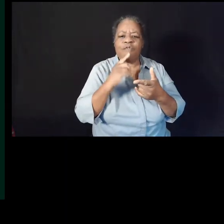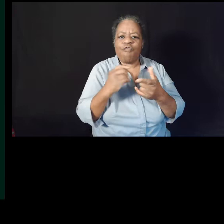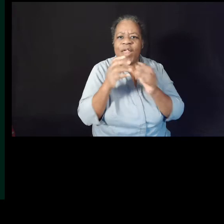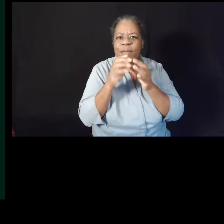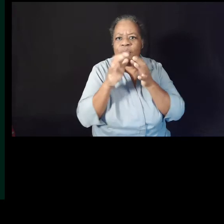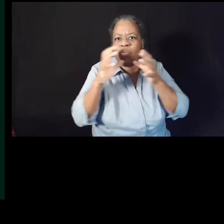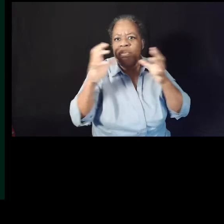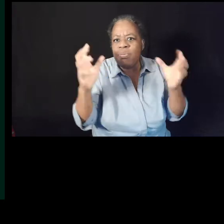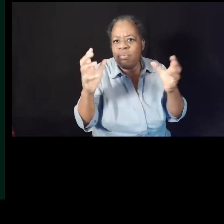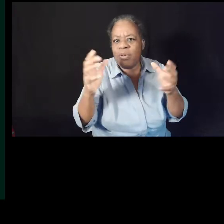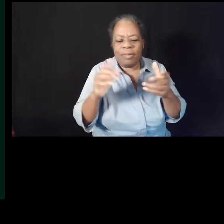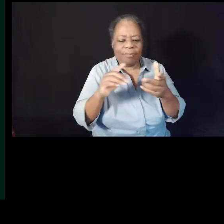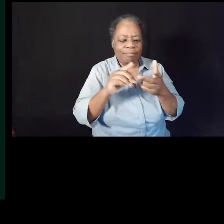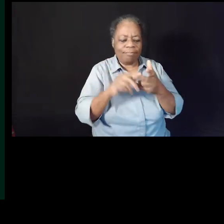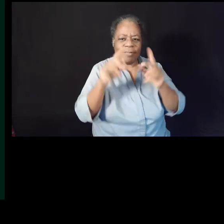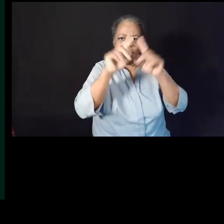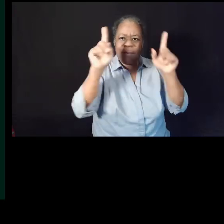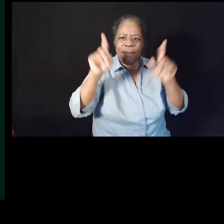of a cow